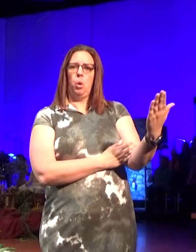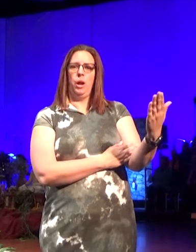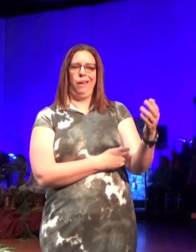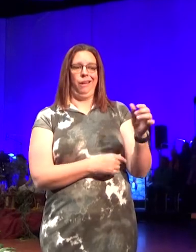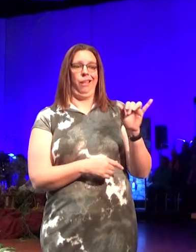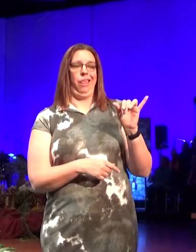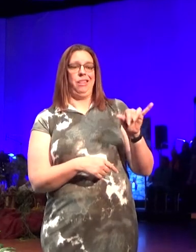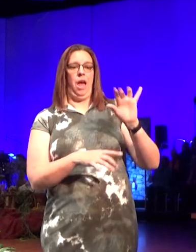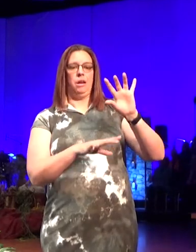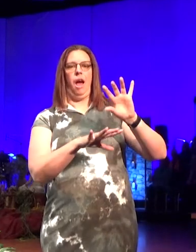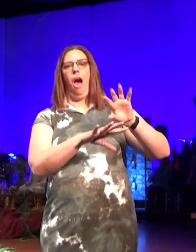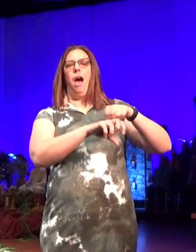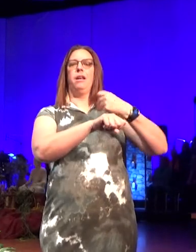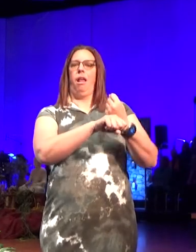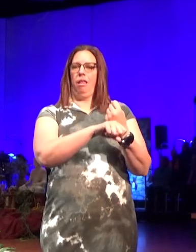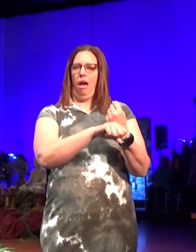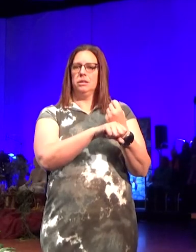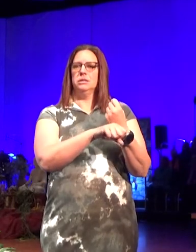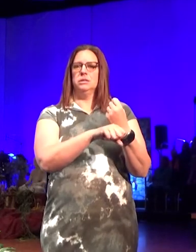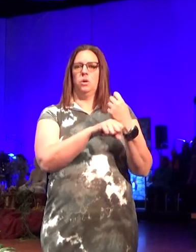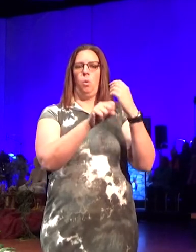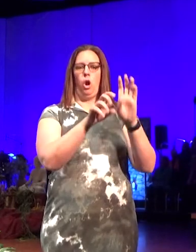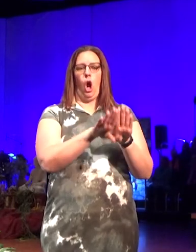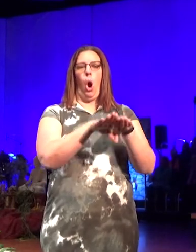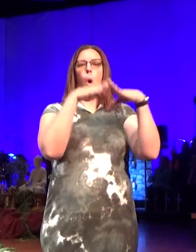opens perspectives in our life.